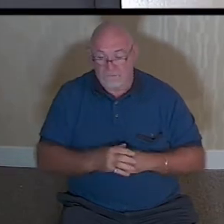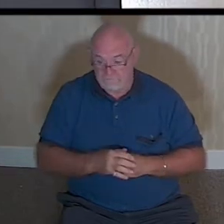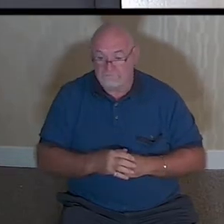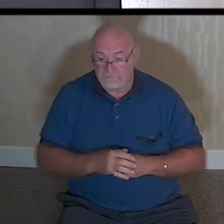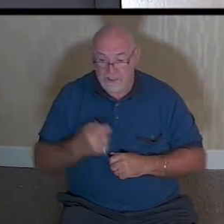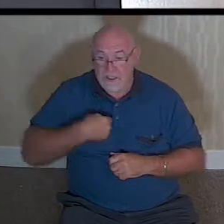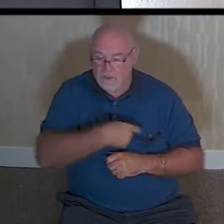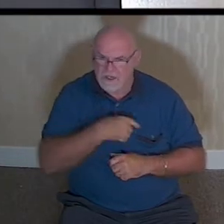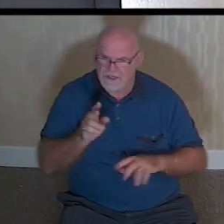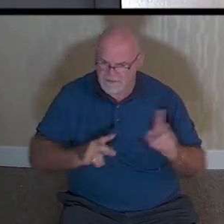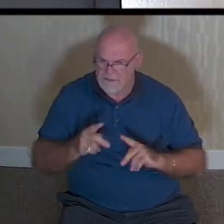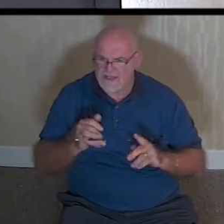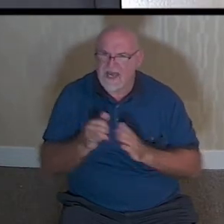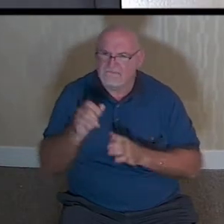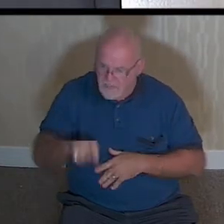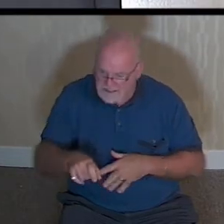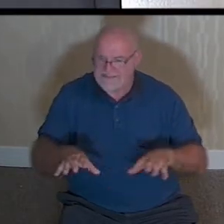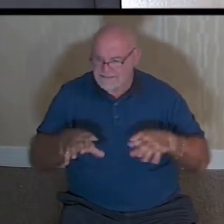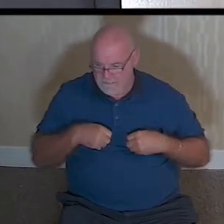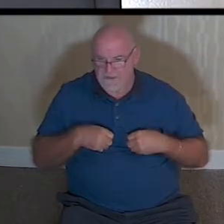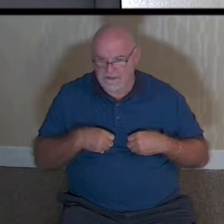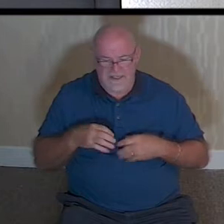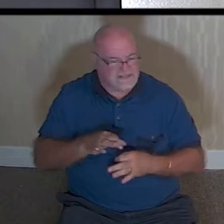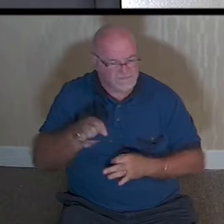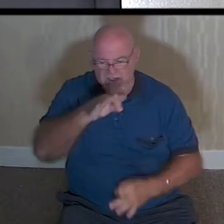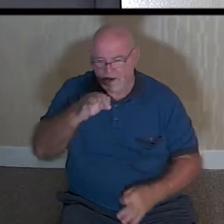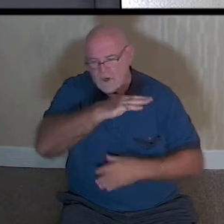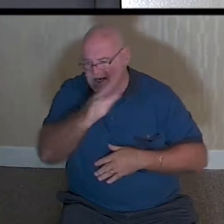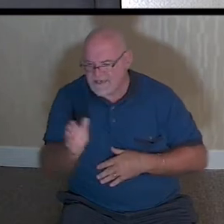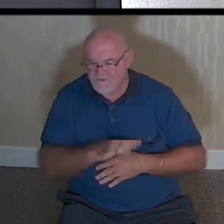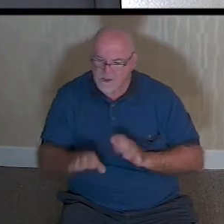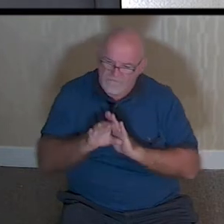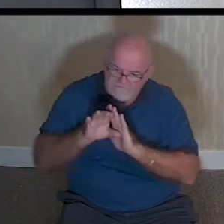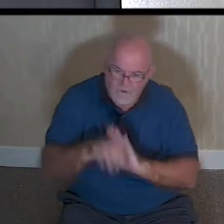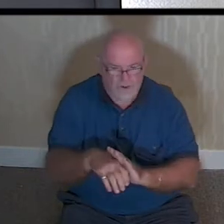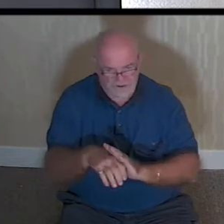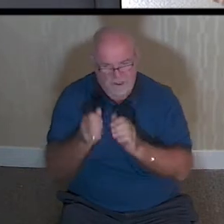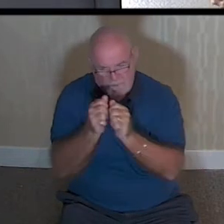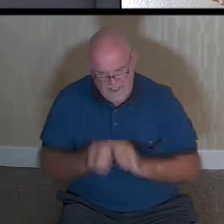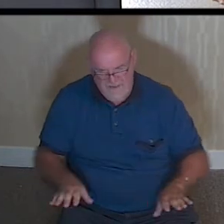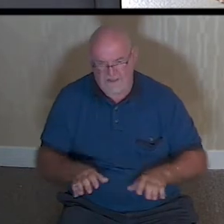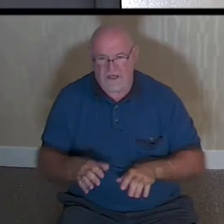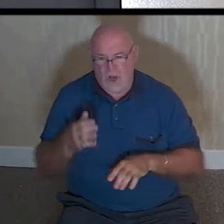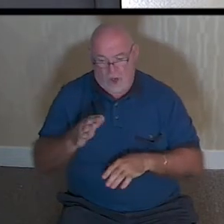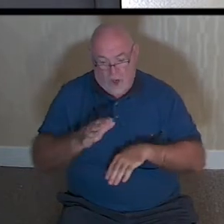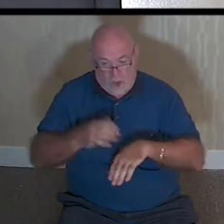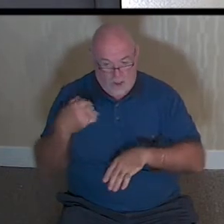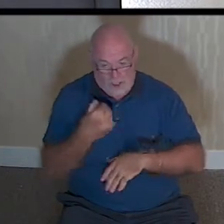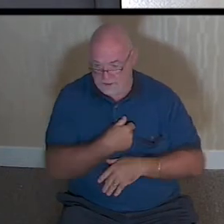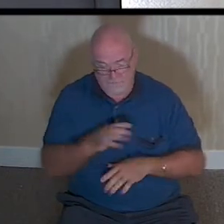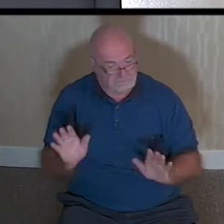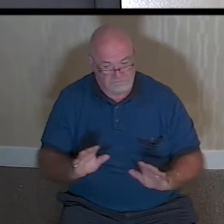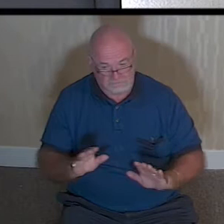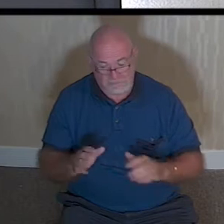the ones that have to do the accepting. Spirit will never force a blessing upon us. And even